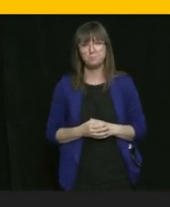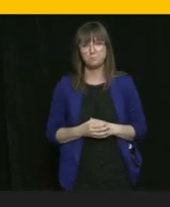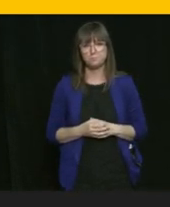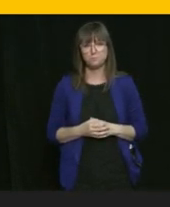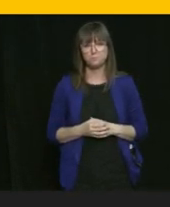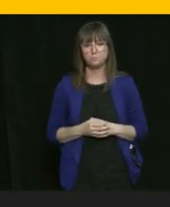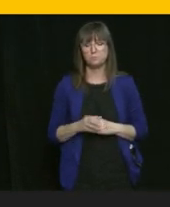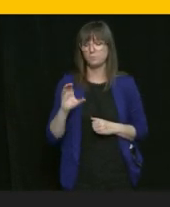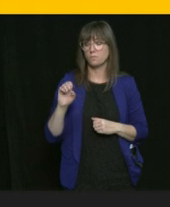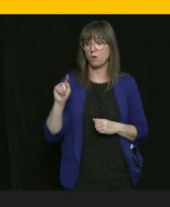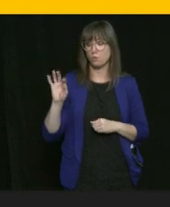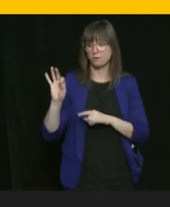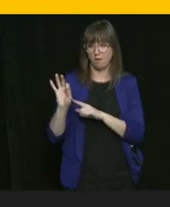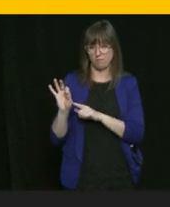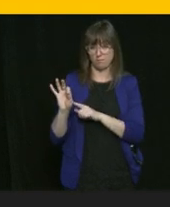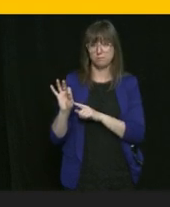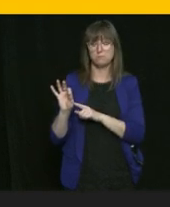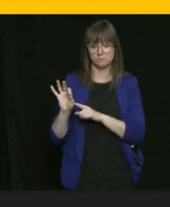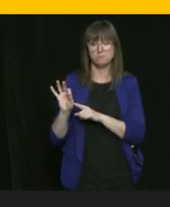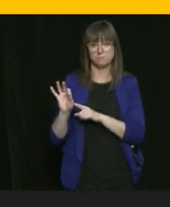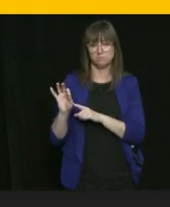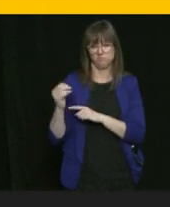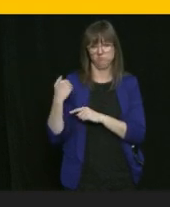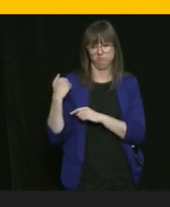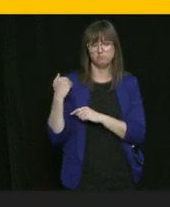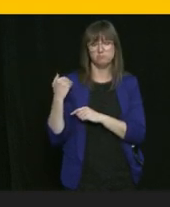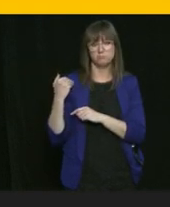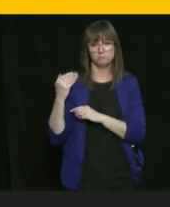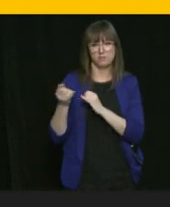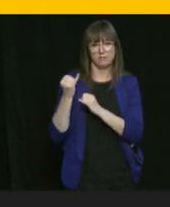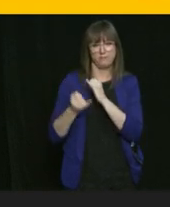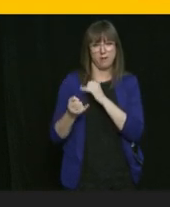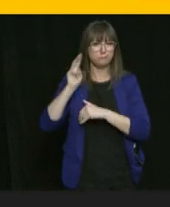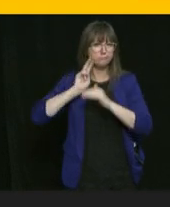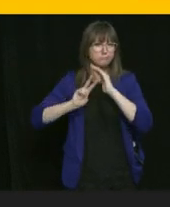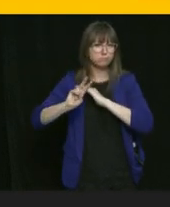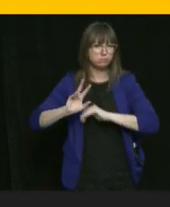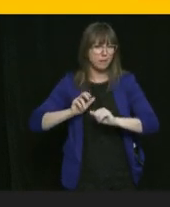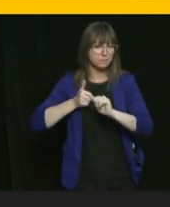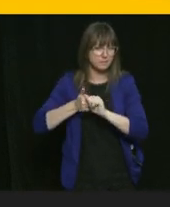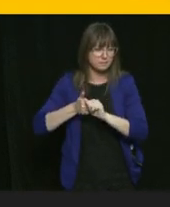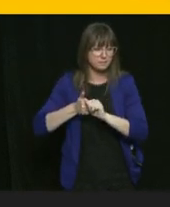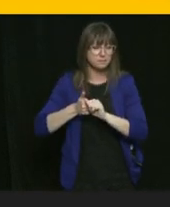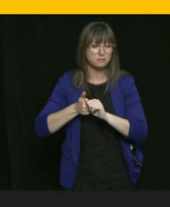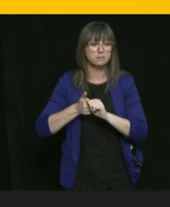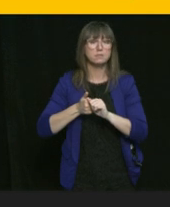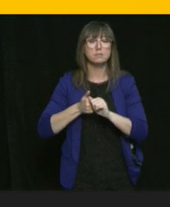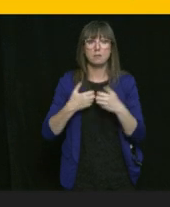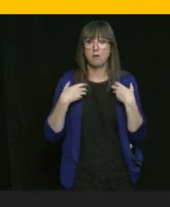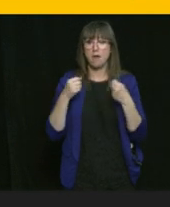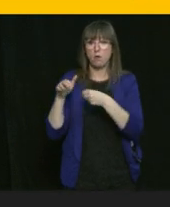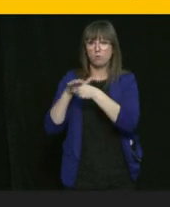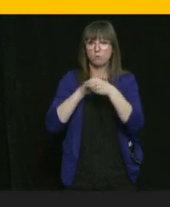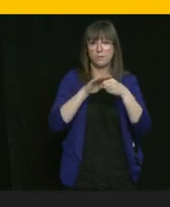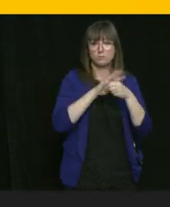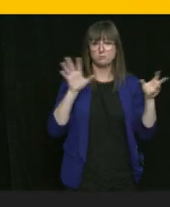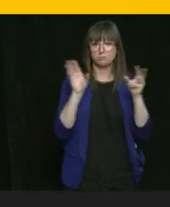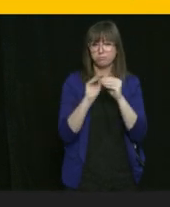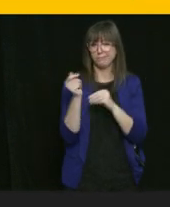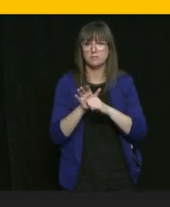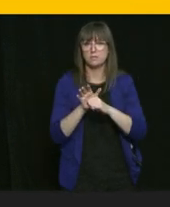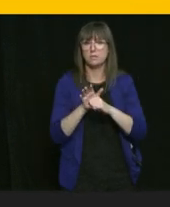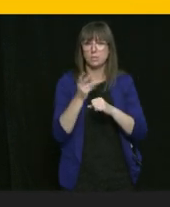On October 9th, which was the date of the last modeling update, 19 health regions were reporting